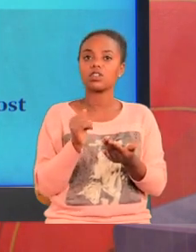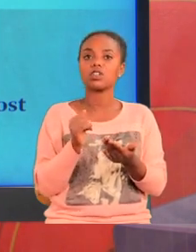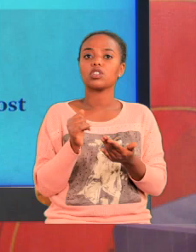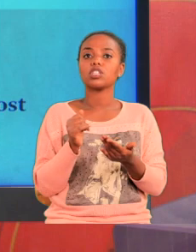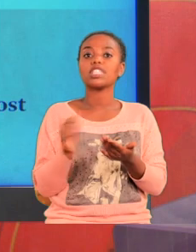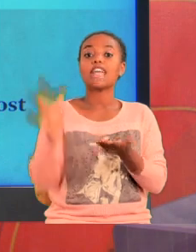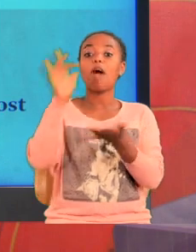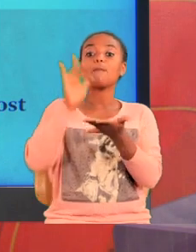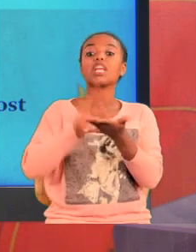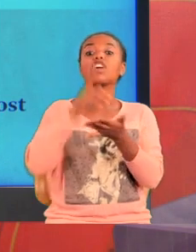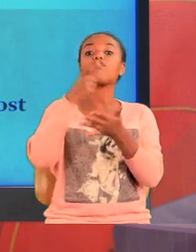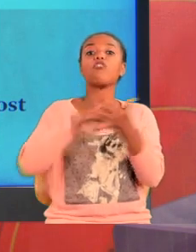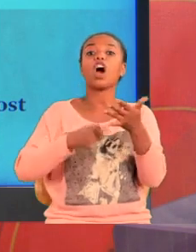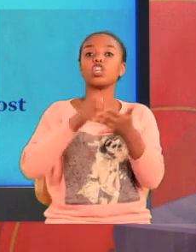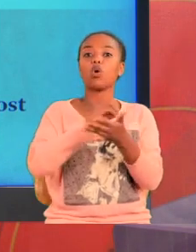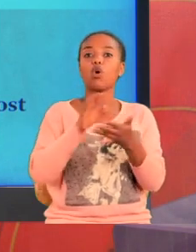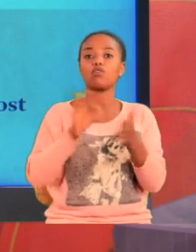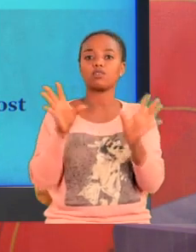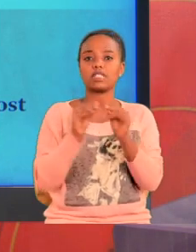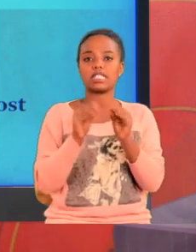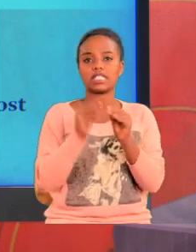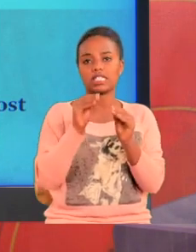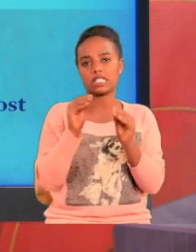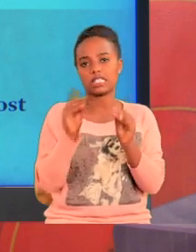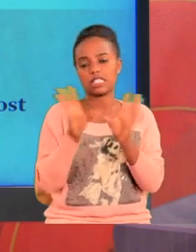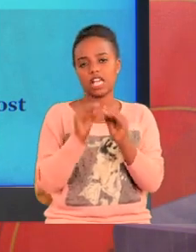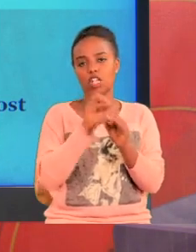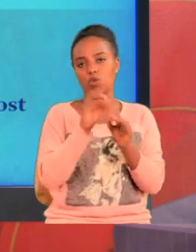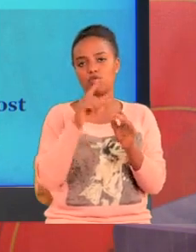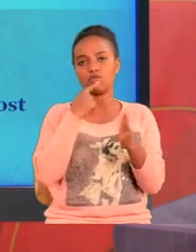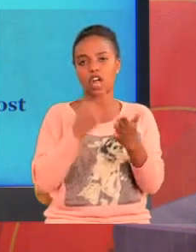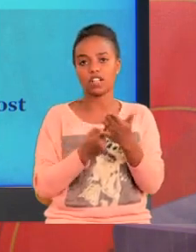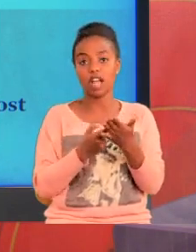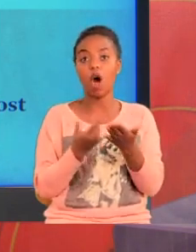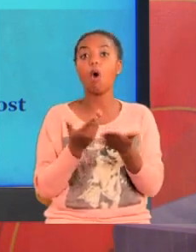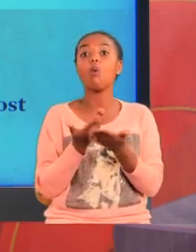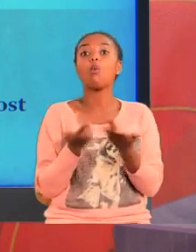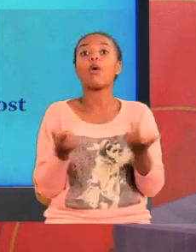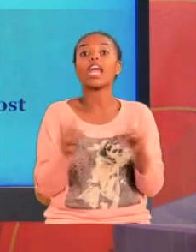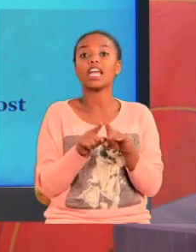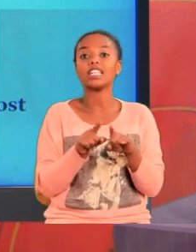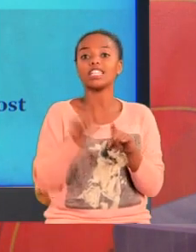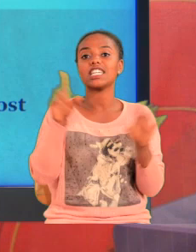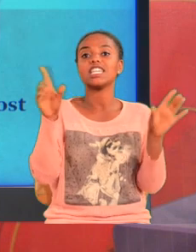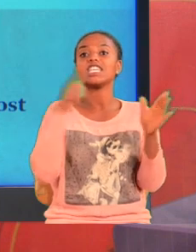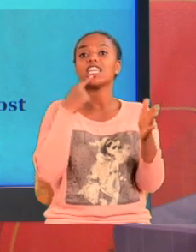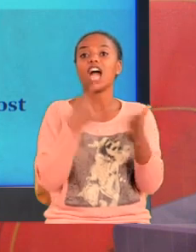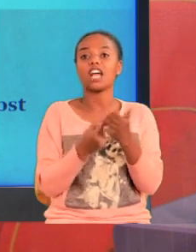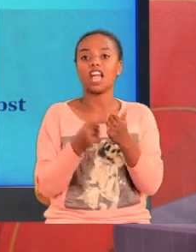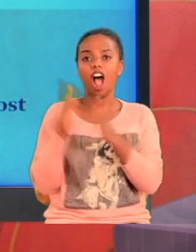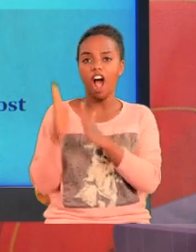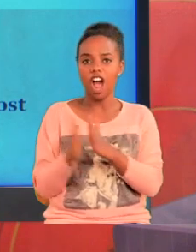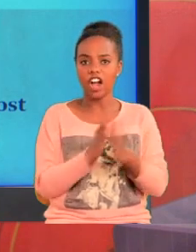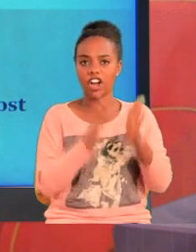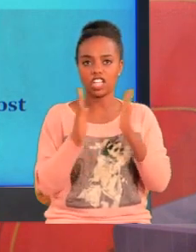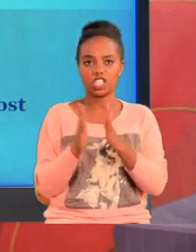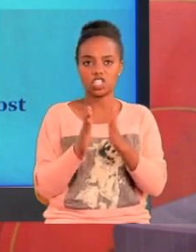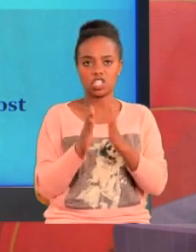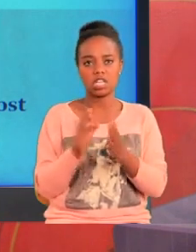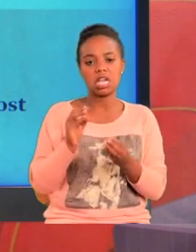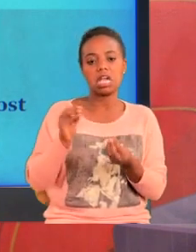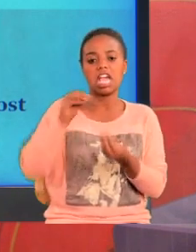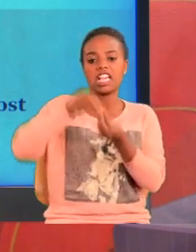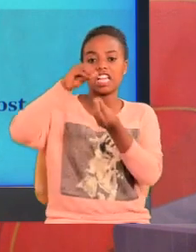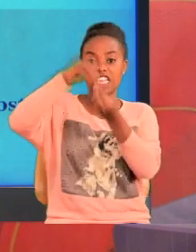the middle value of the set of data when the data set is arranged either in